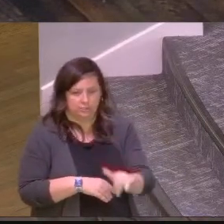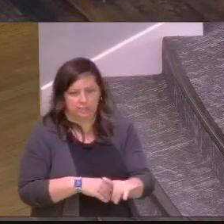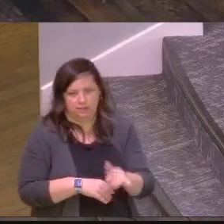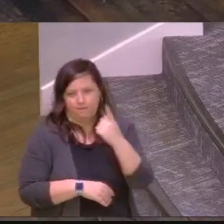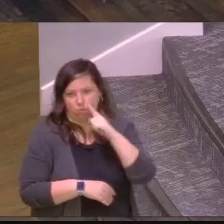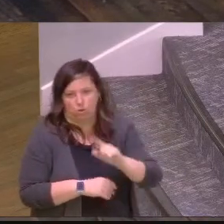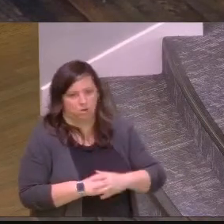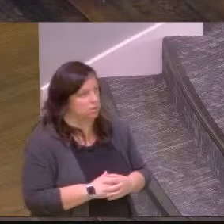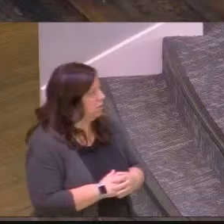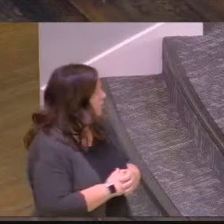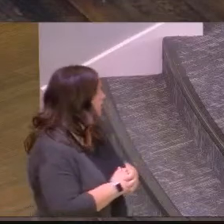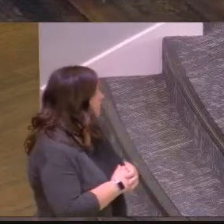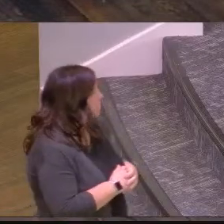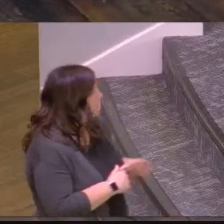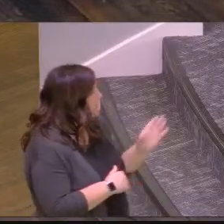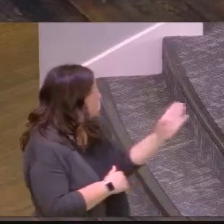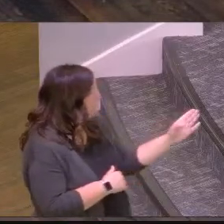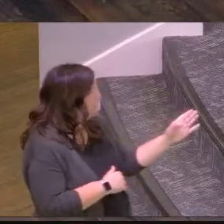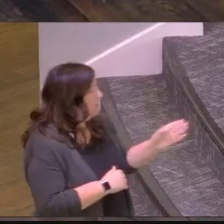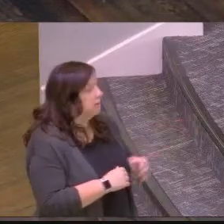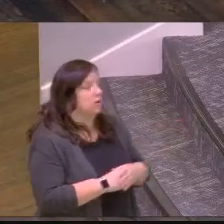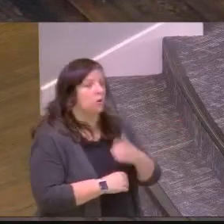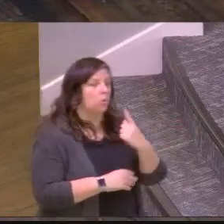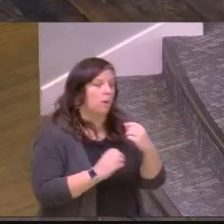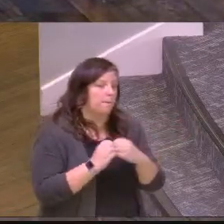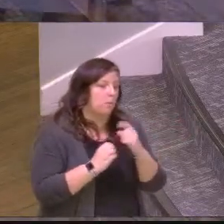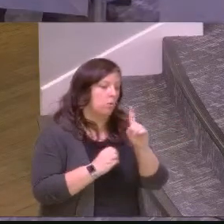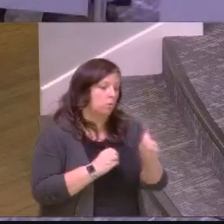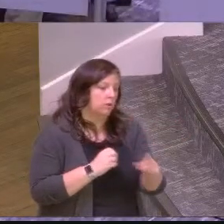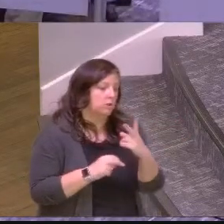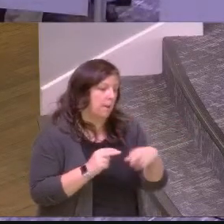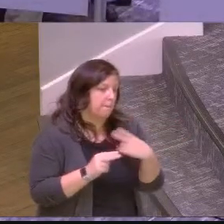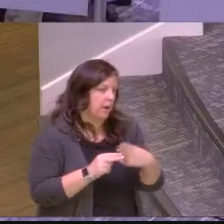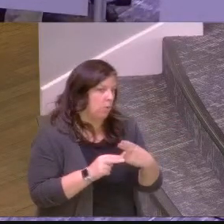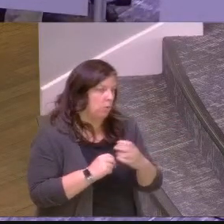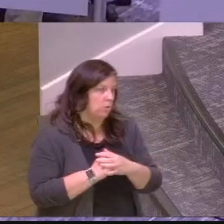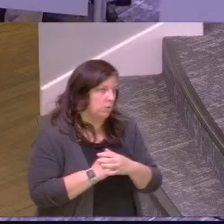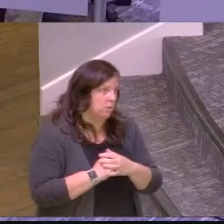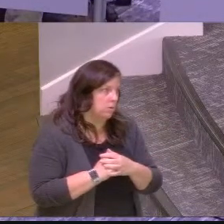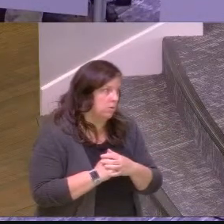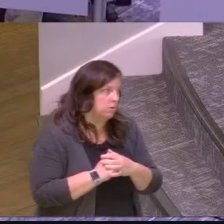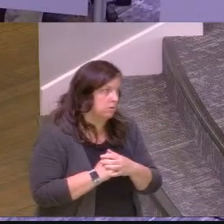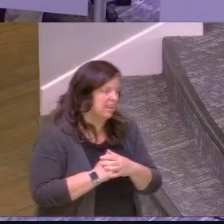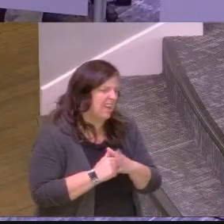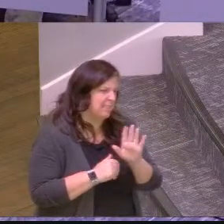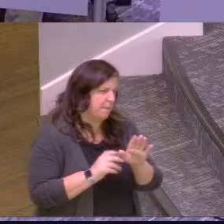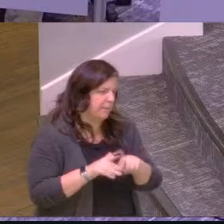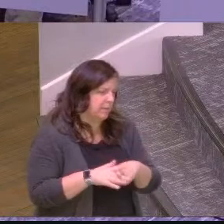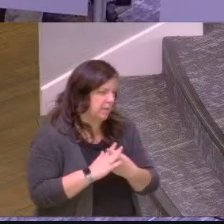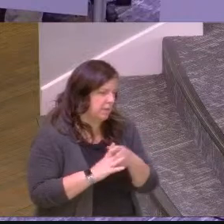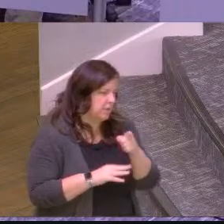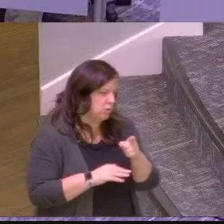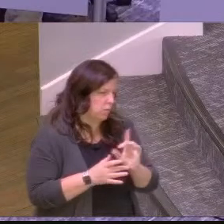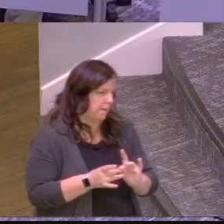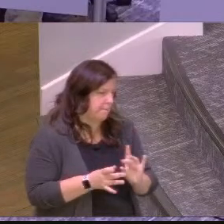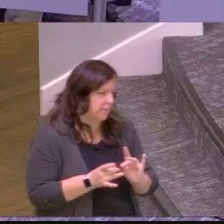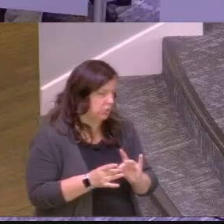And Oh, what, go ahead. one last question about the, at the very beginning, you